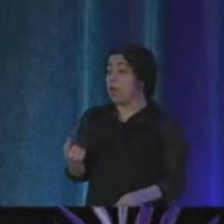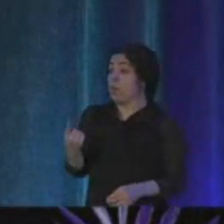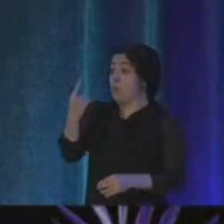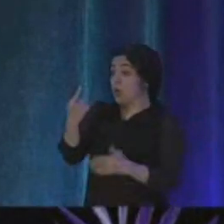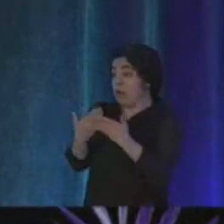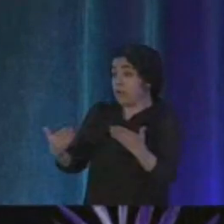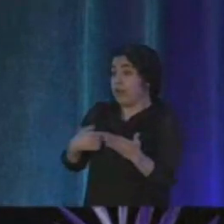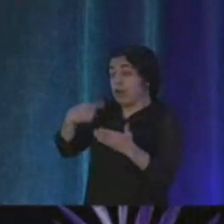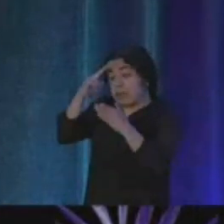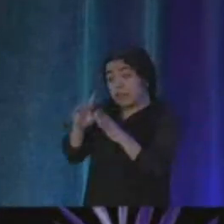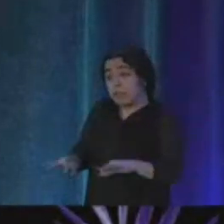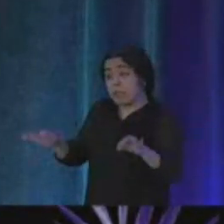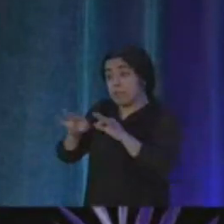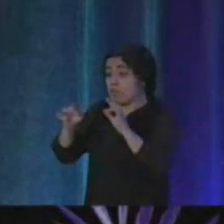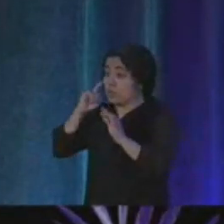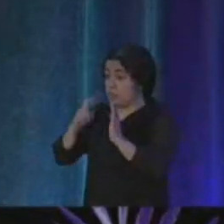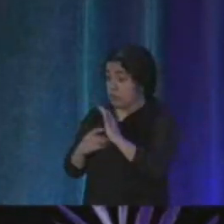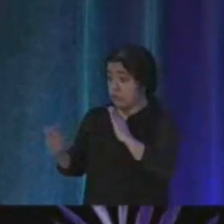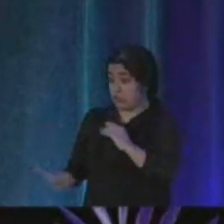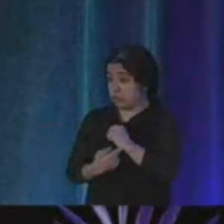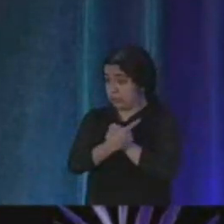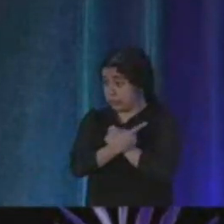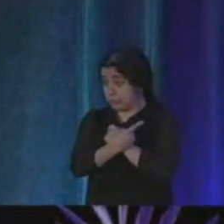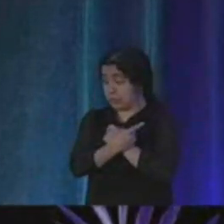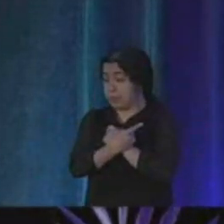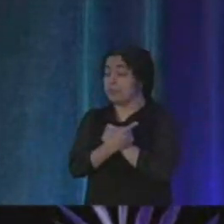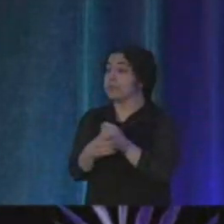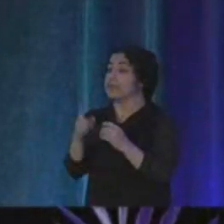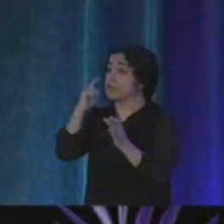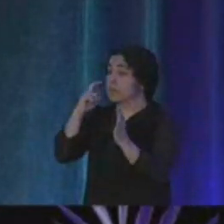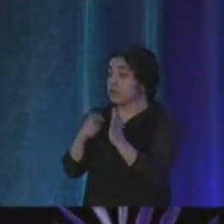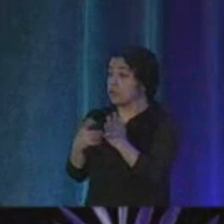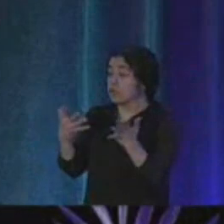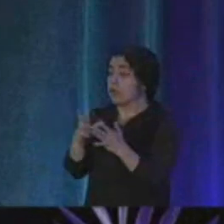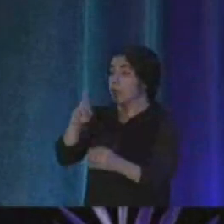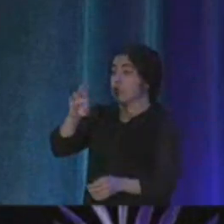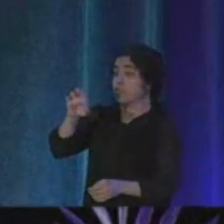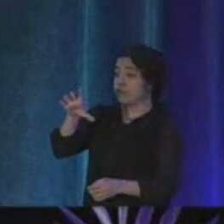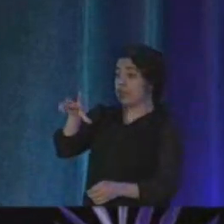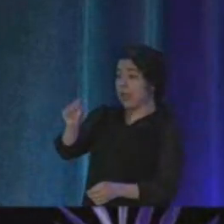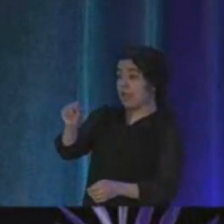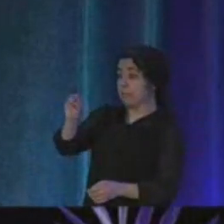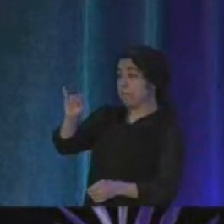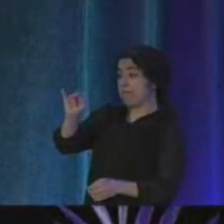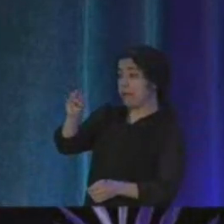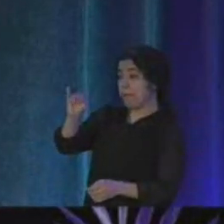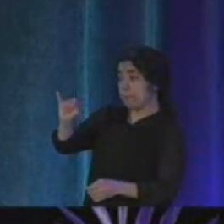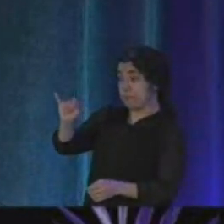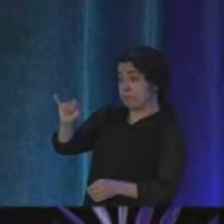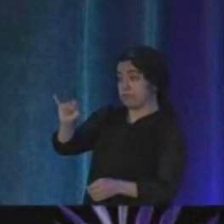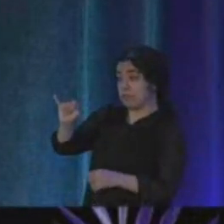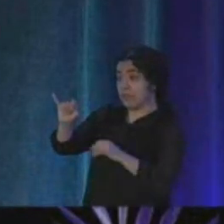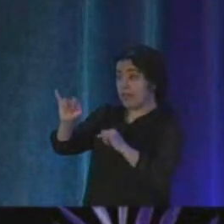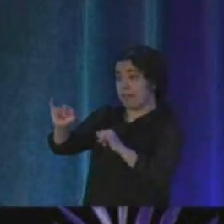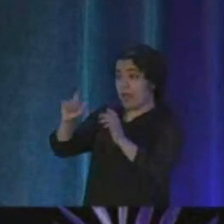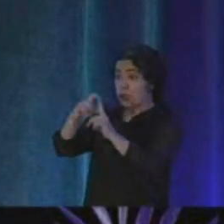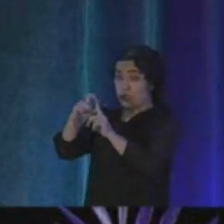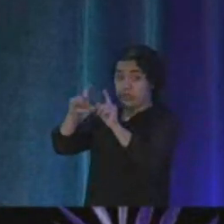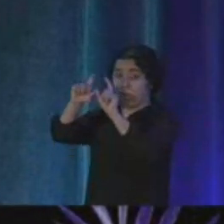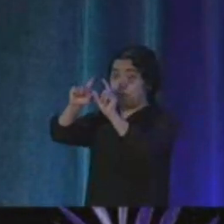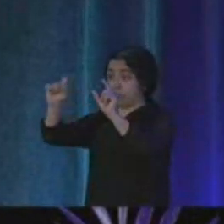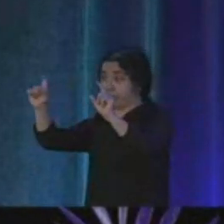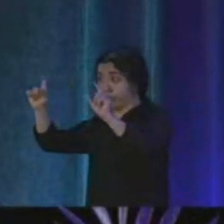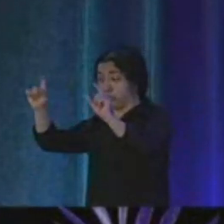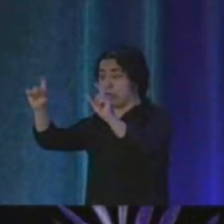things I think is important to call out here is the React Miami portion. I've been able to style that with